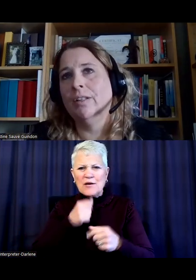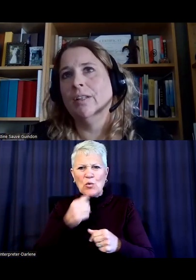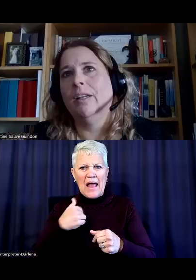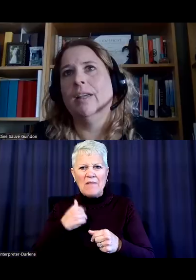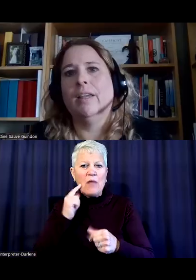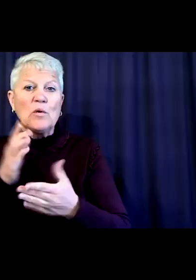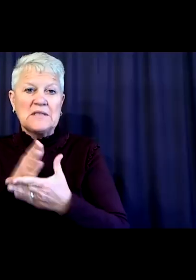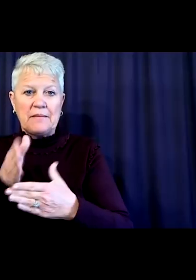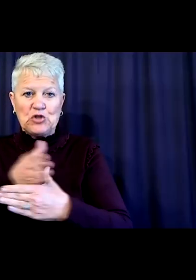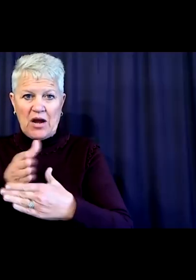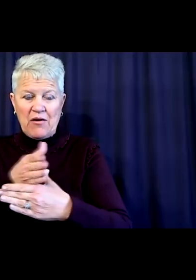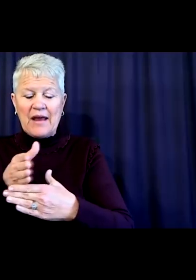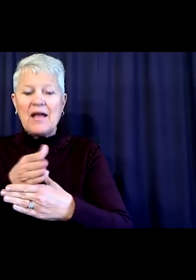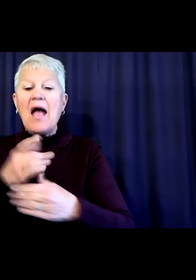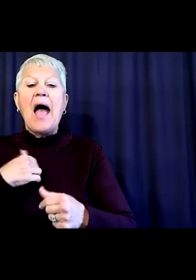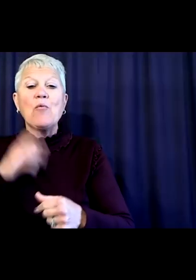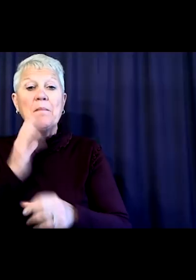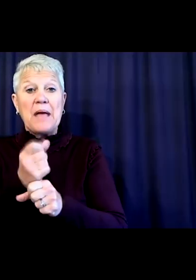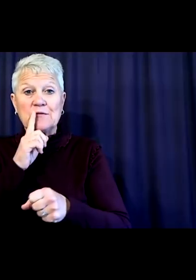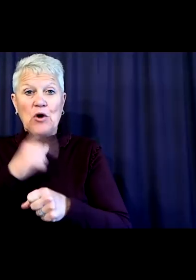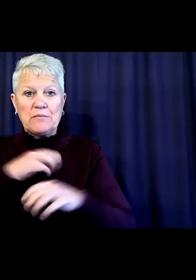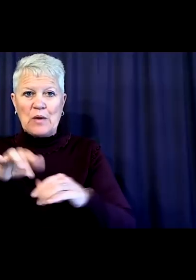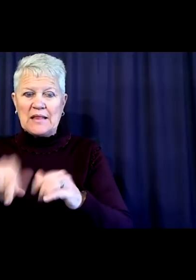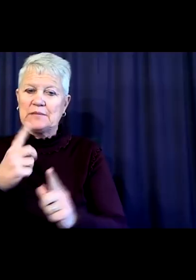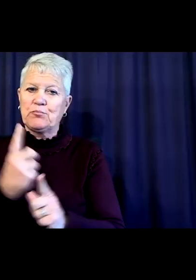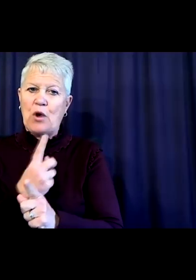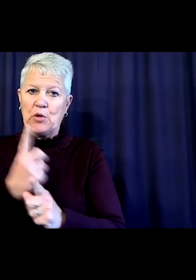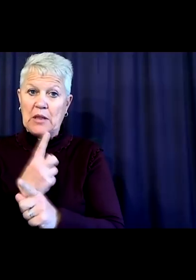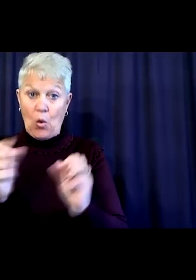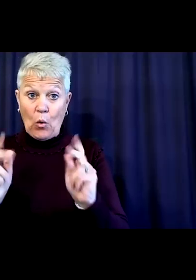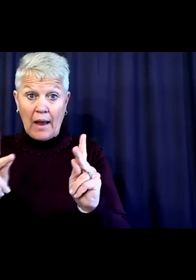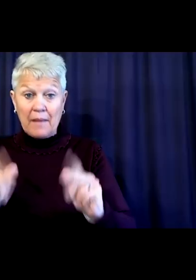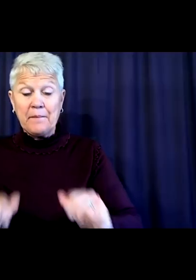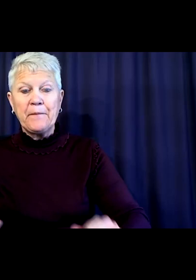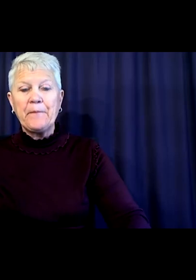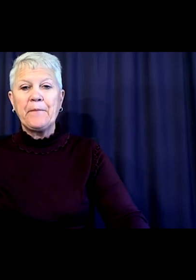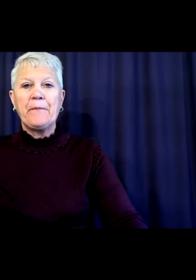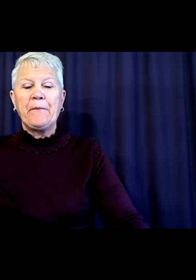share and I'm going to make sure that I'm doing this properly. Okay.